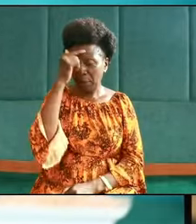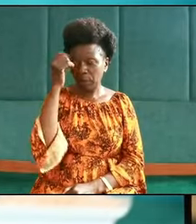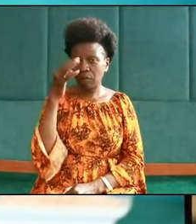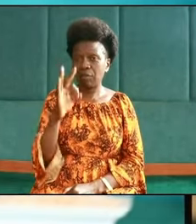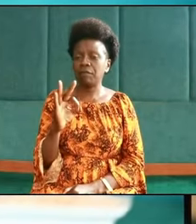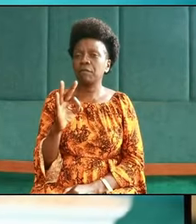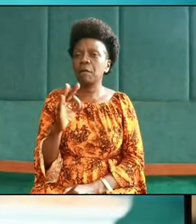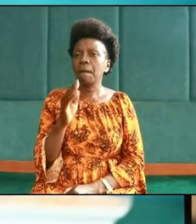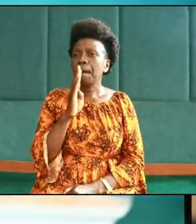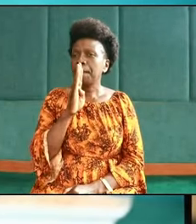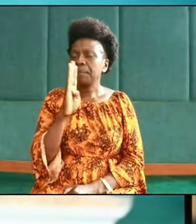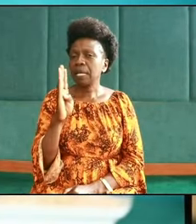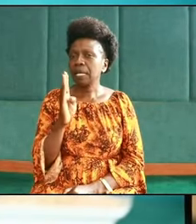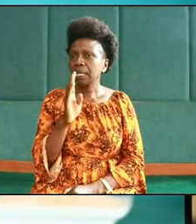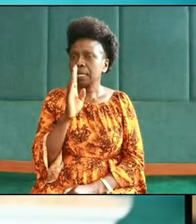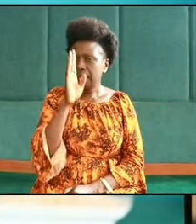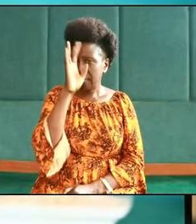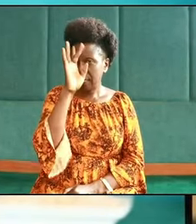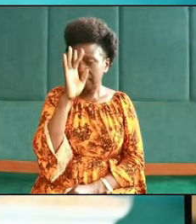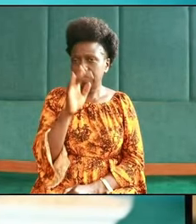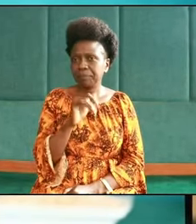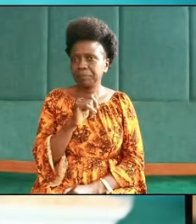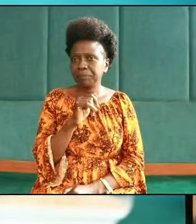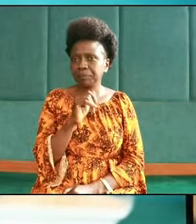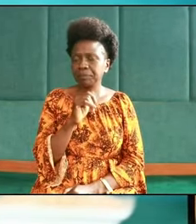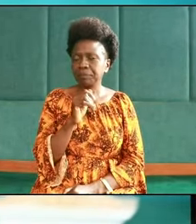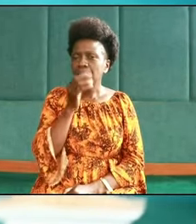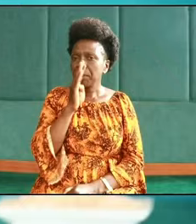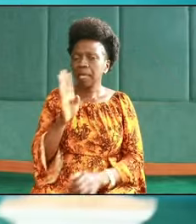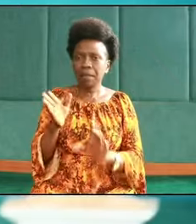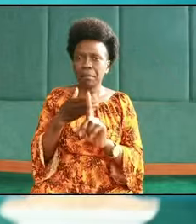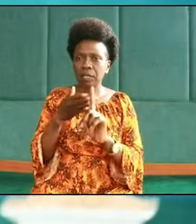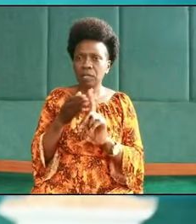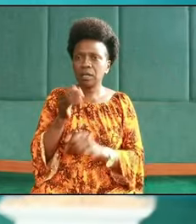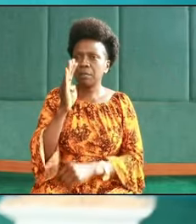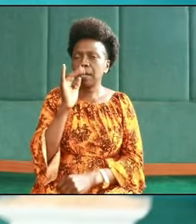of being cheated, being persuaded